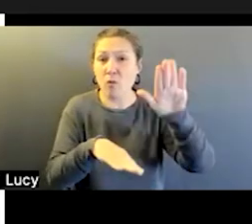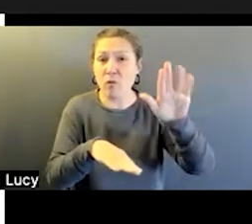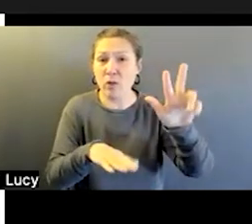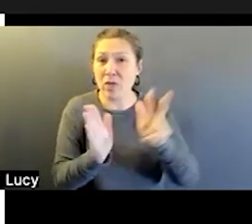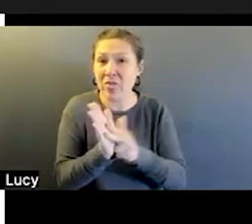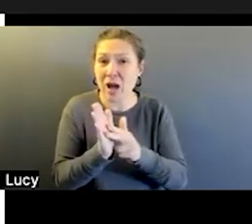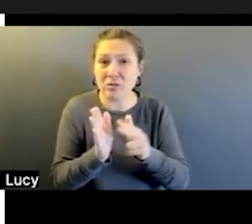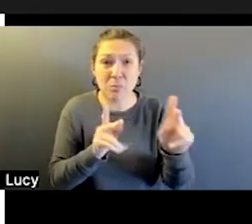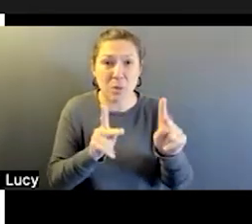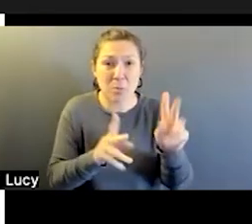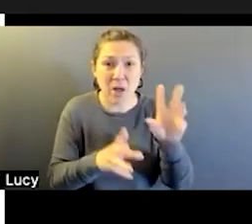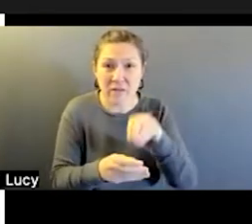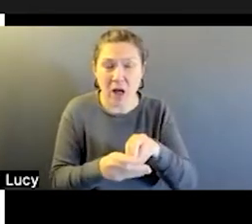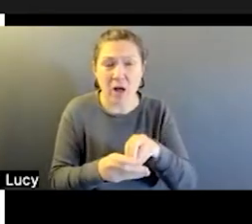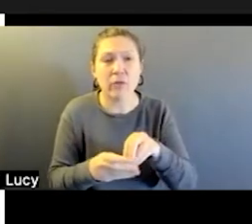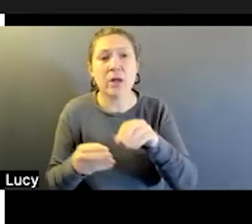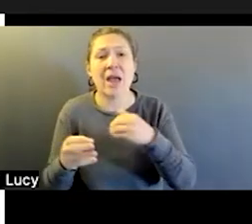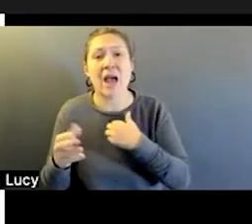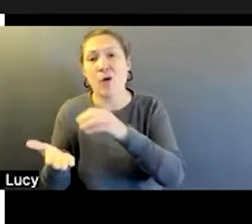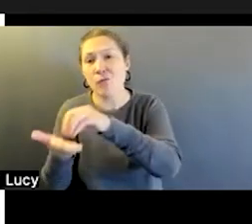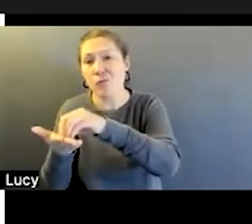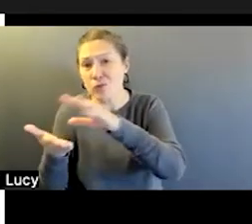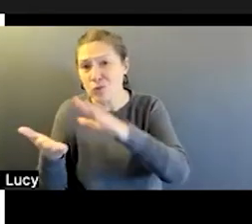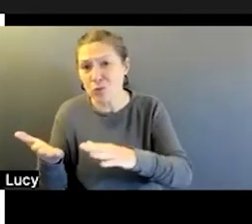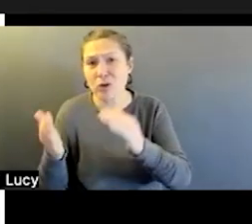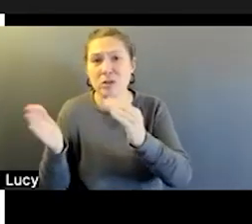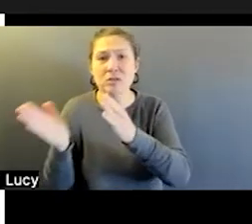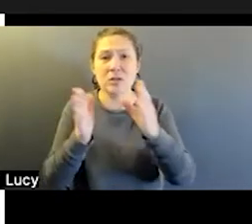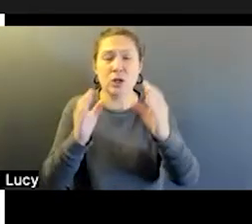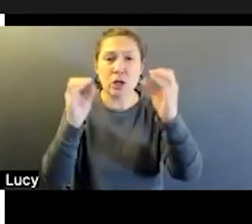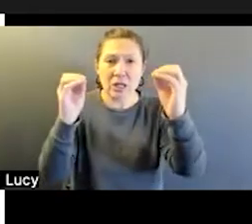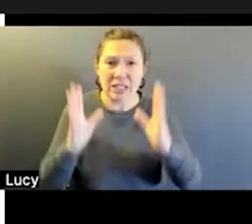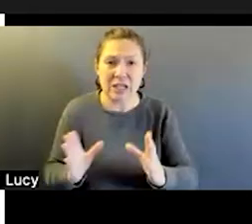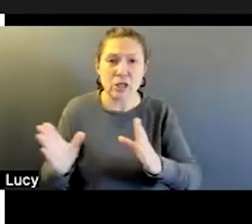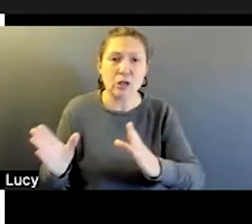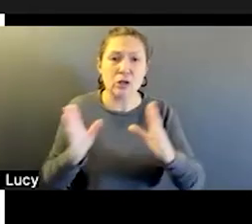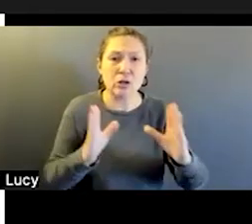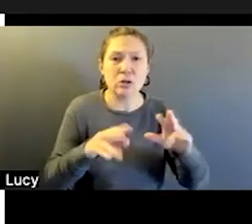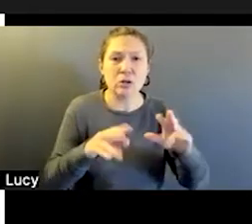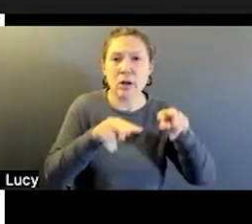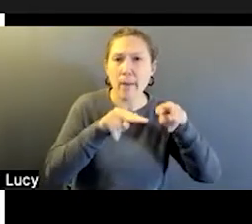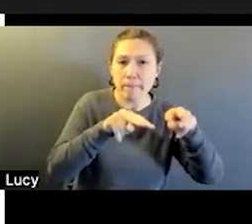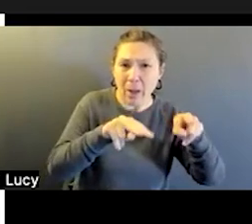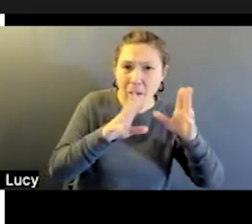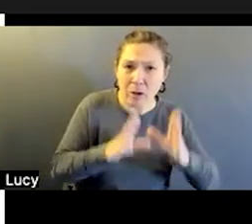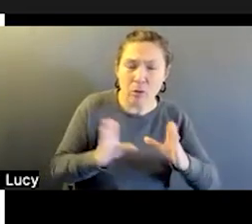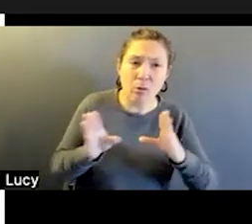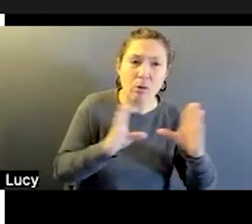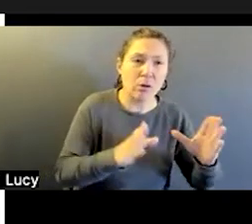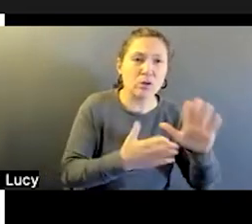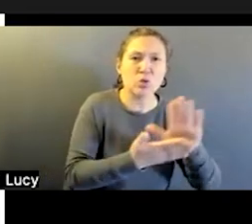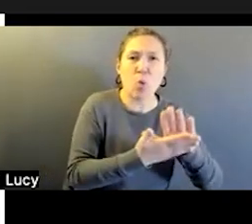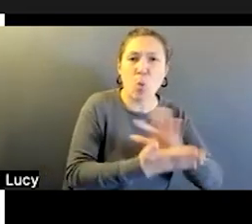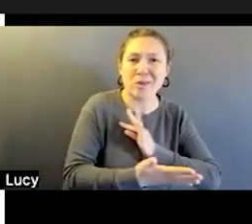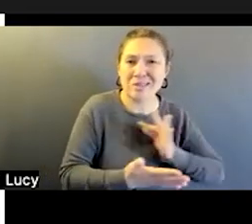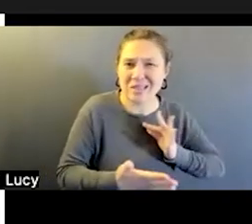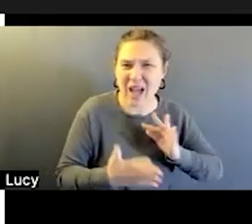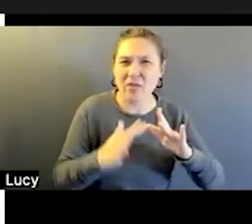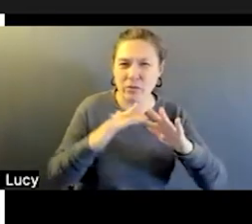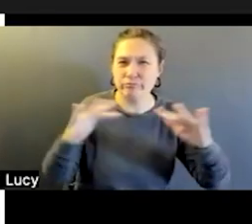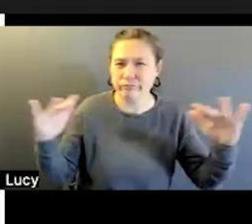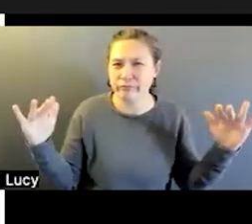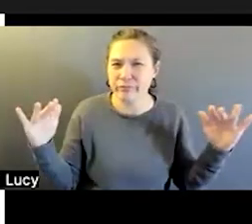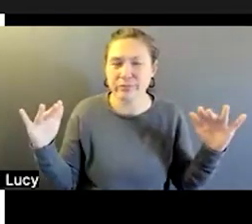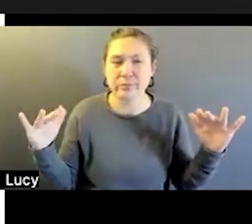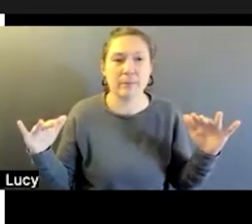students, but teachers, censors, school personnel, and more. The model for